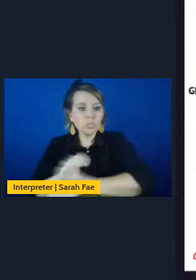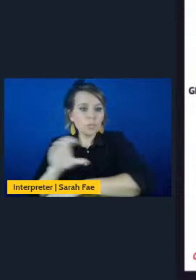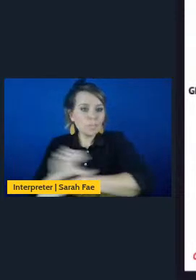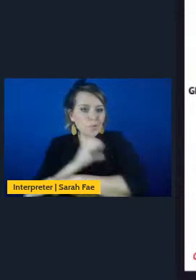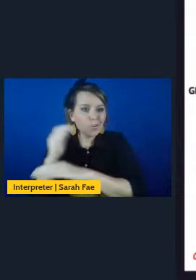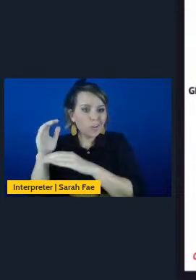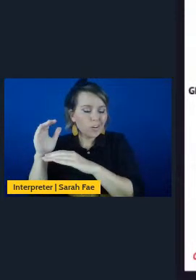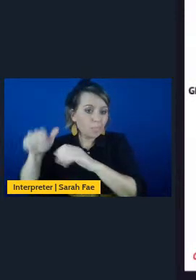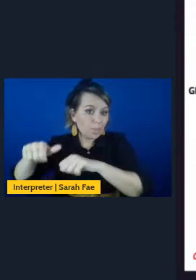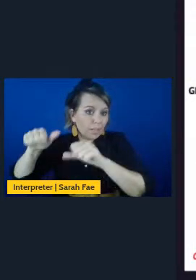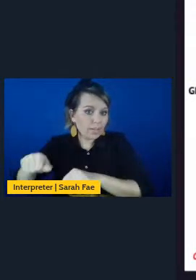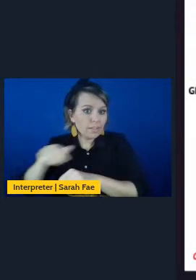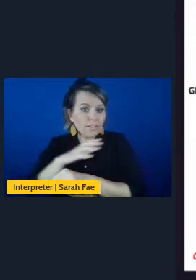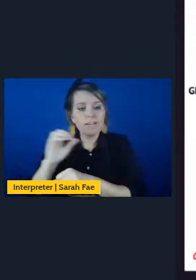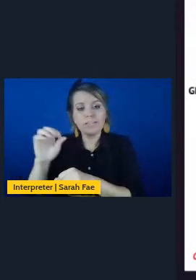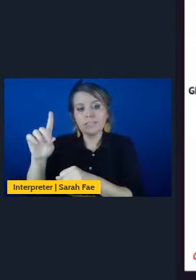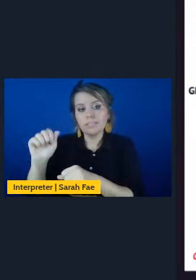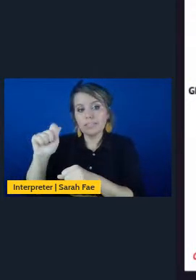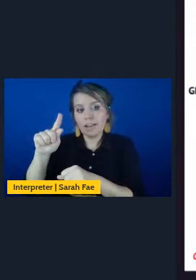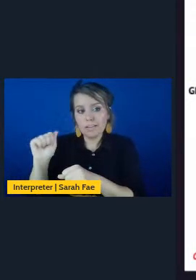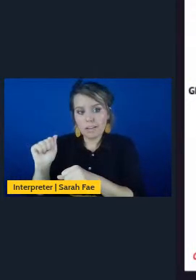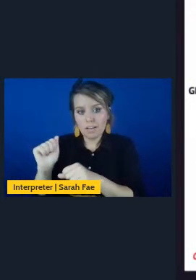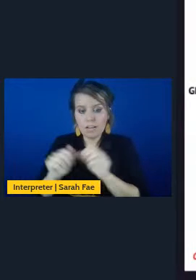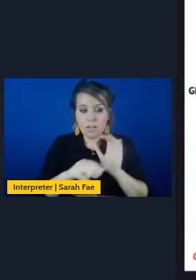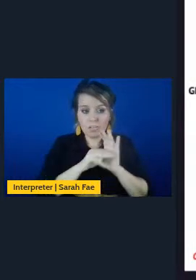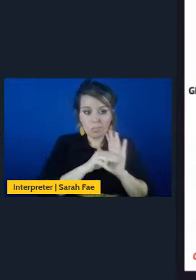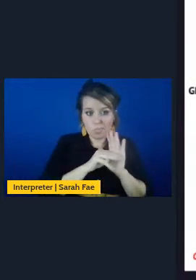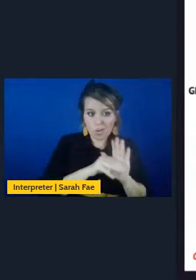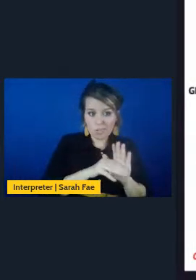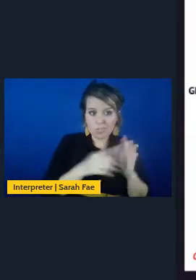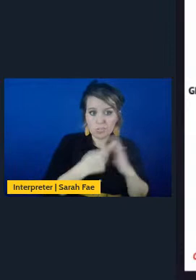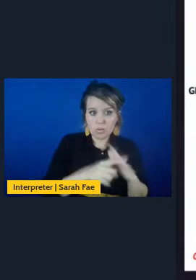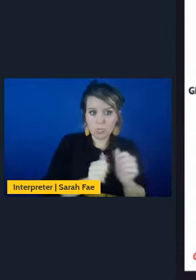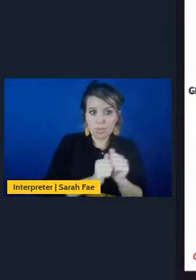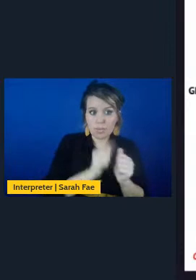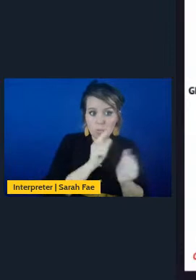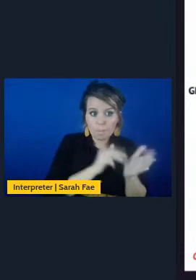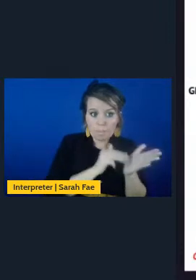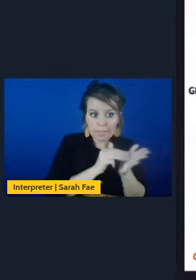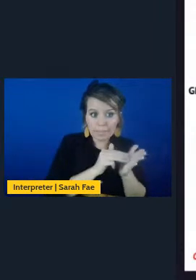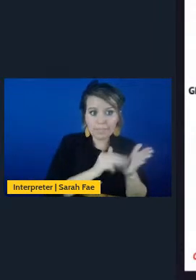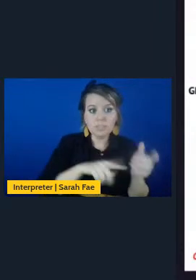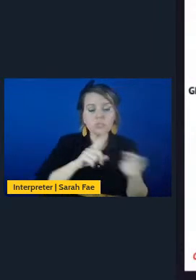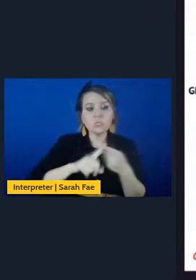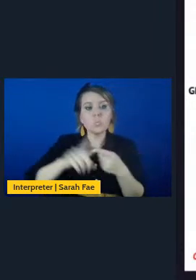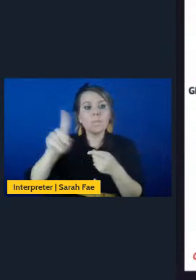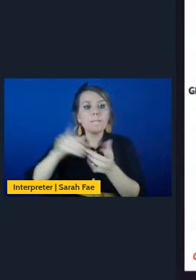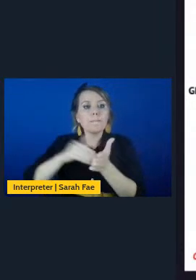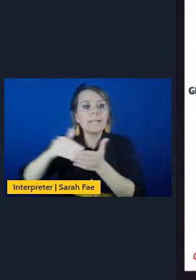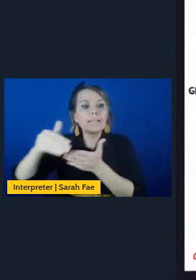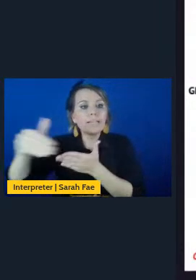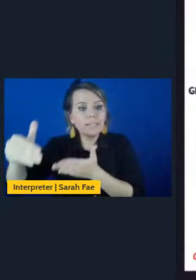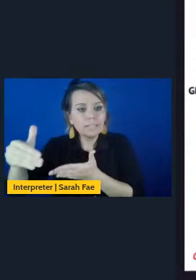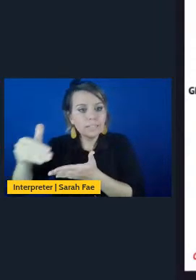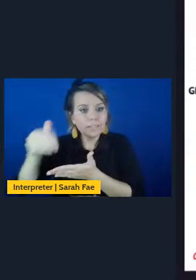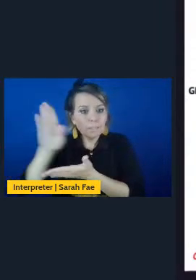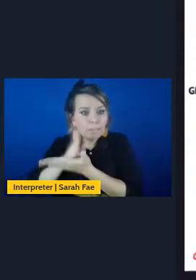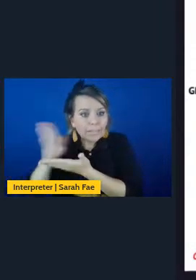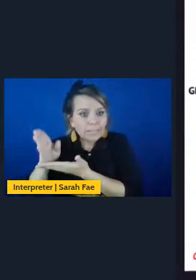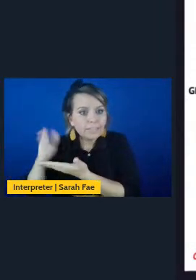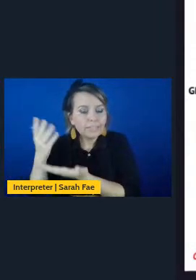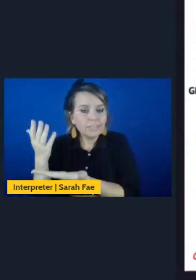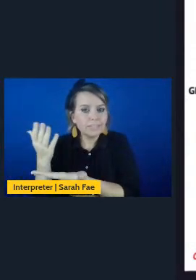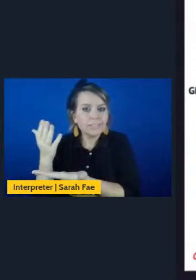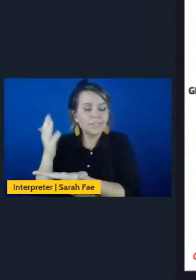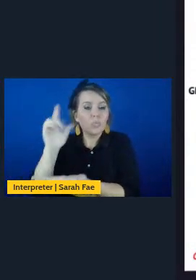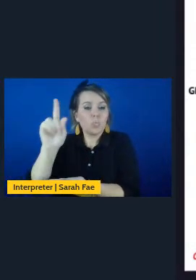data, the model eventually jumped from 1 million with an M to 1 billion with a B, like GPT-3 having